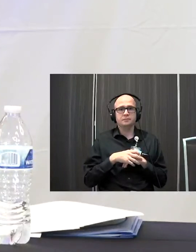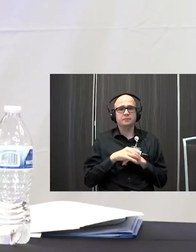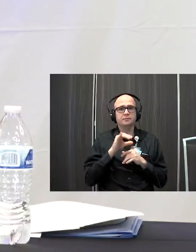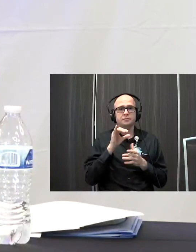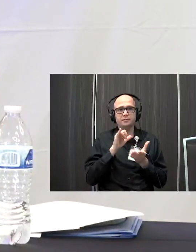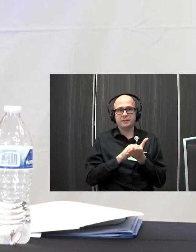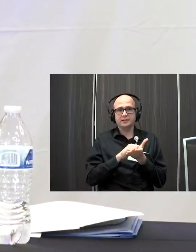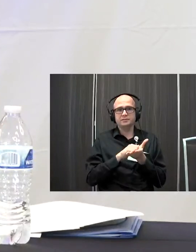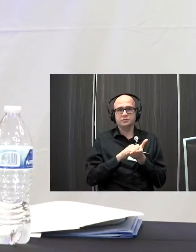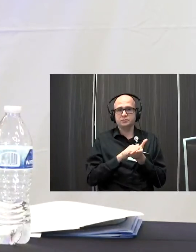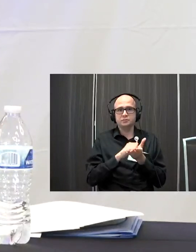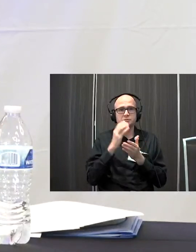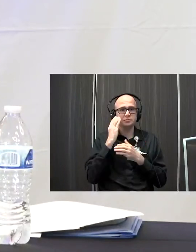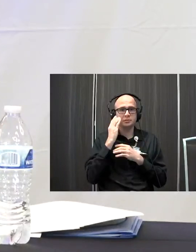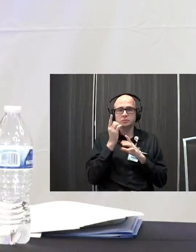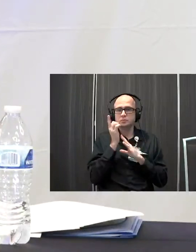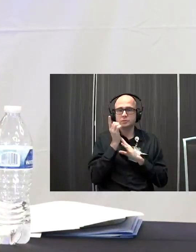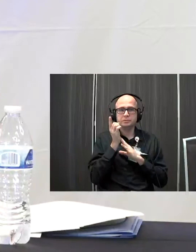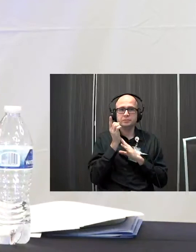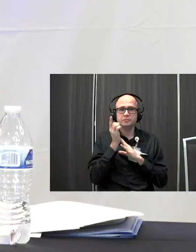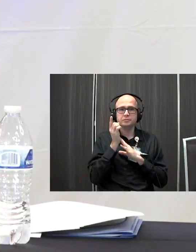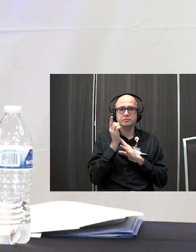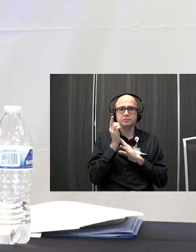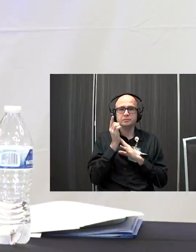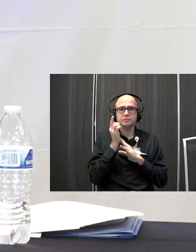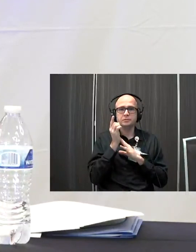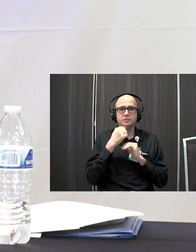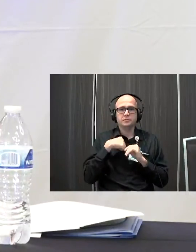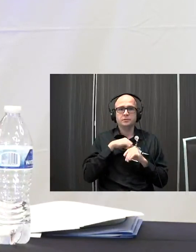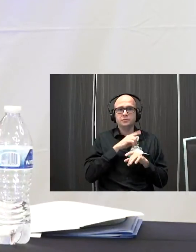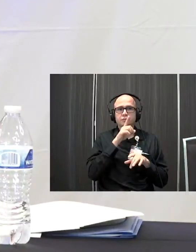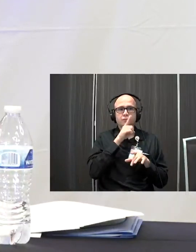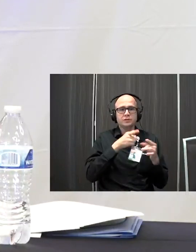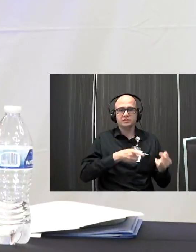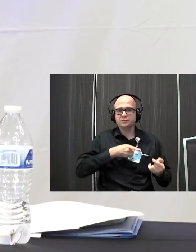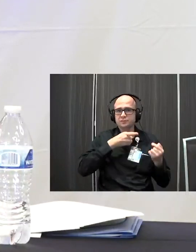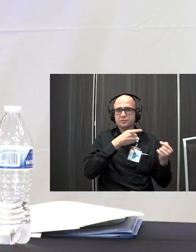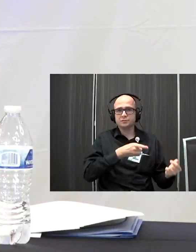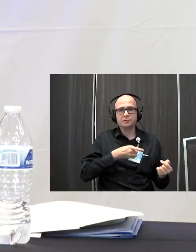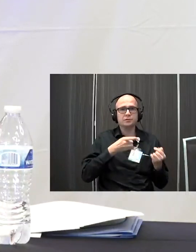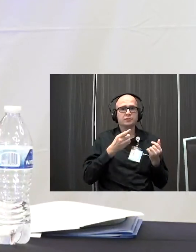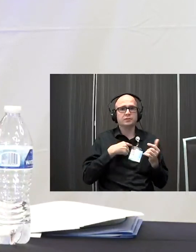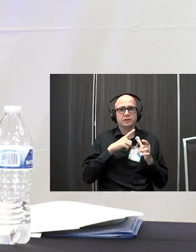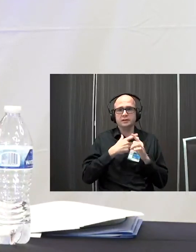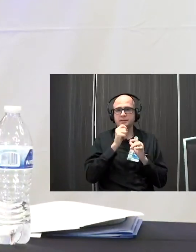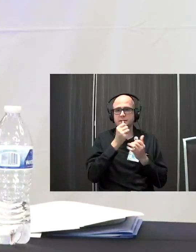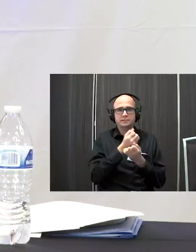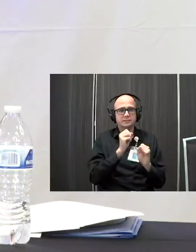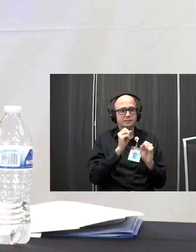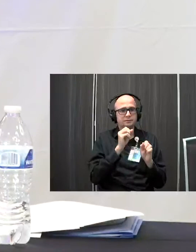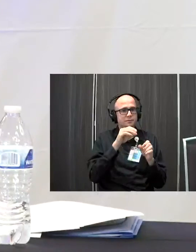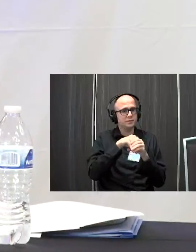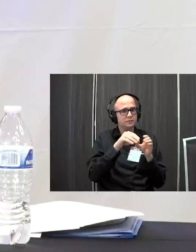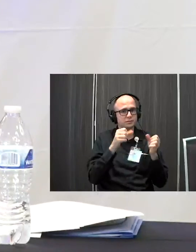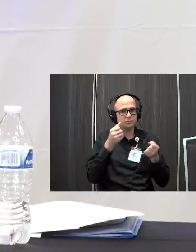that's where we got. And there was one moment where we really, really struggled, and some things became unsafe in the car. And